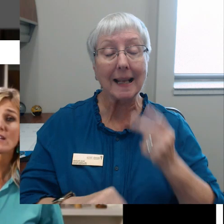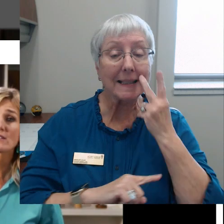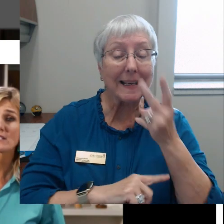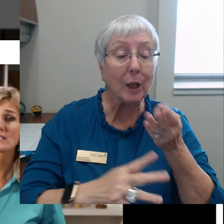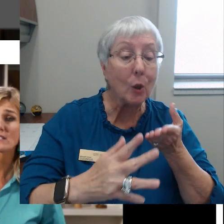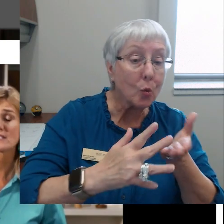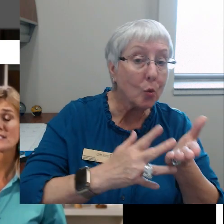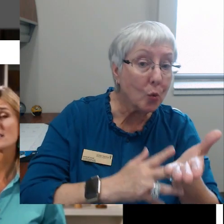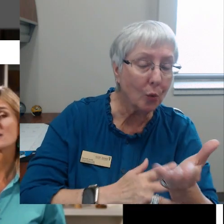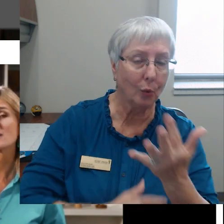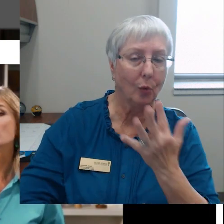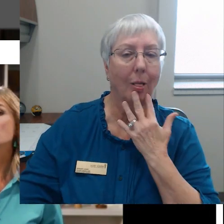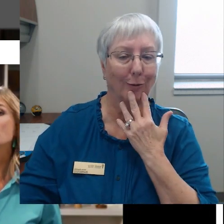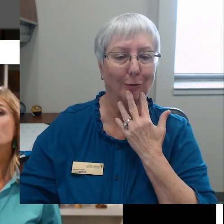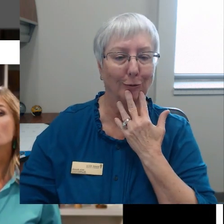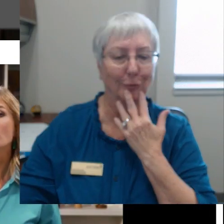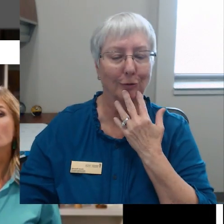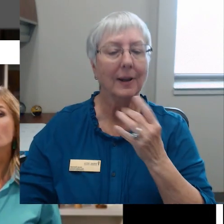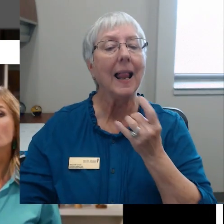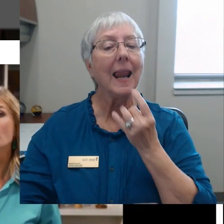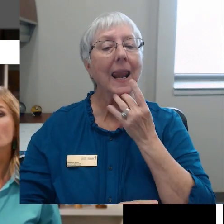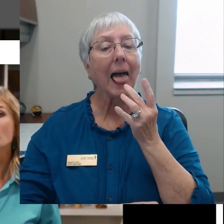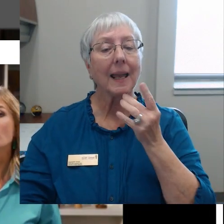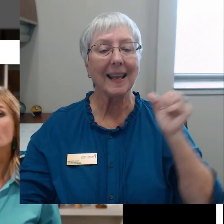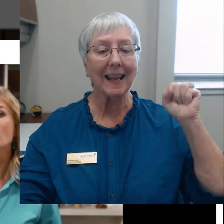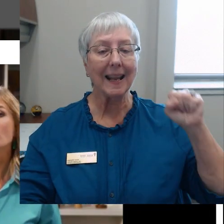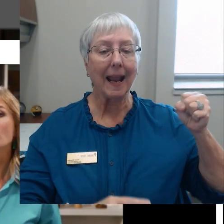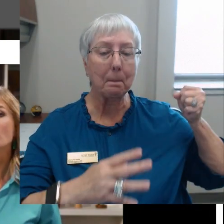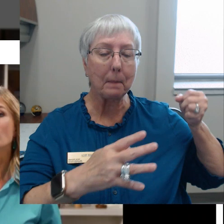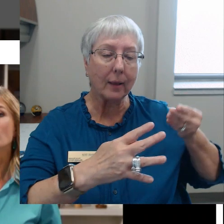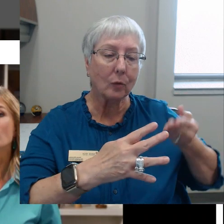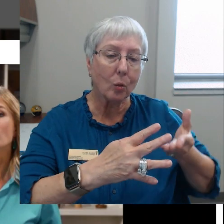allows us to see through color. Light can pass through